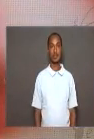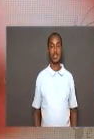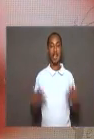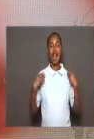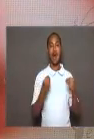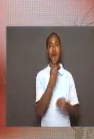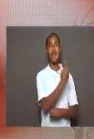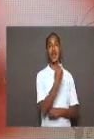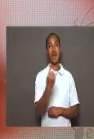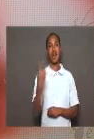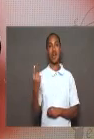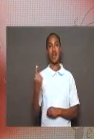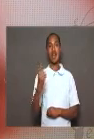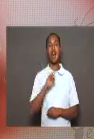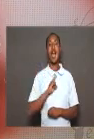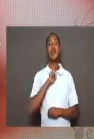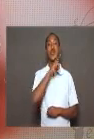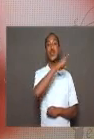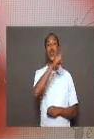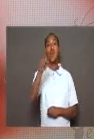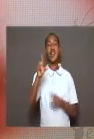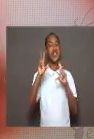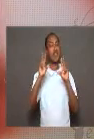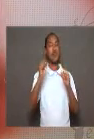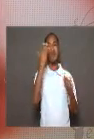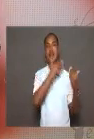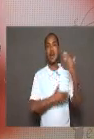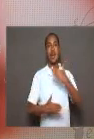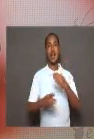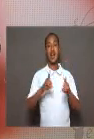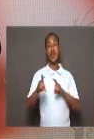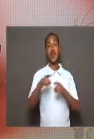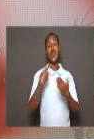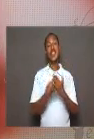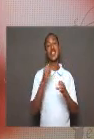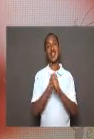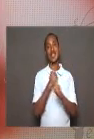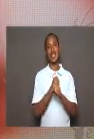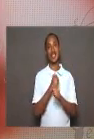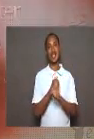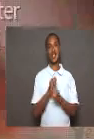Hello, everyone. I am sure you had no trouble doing this activity.